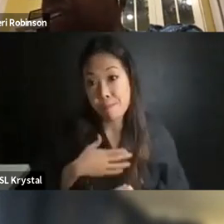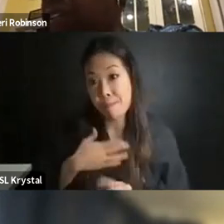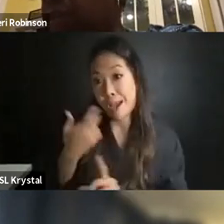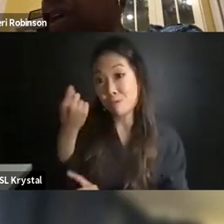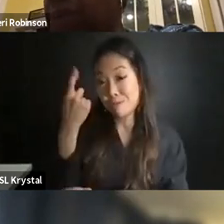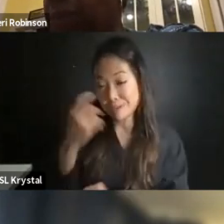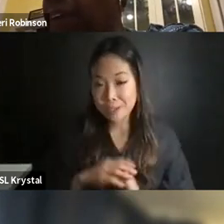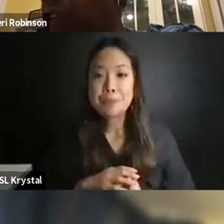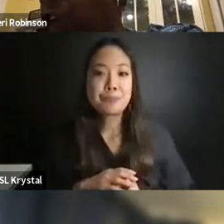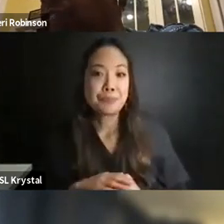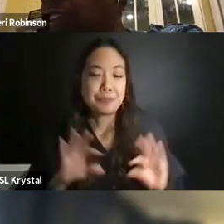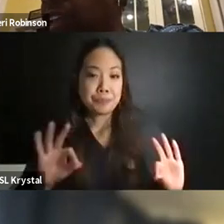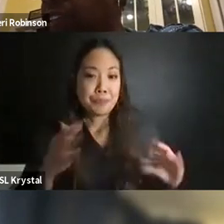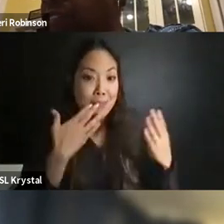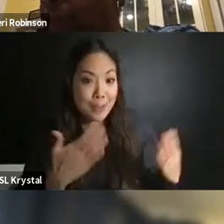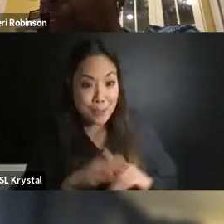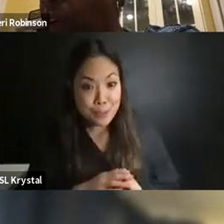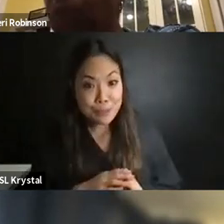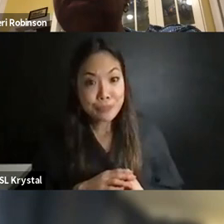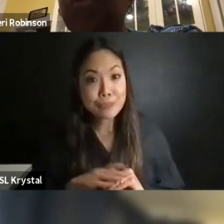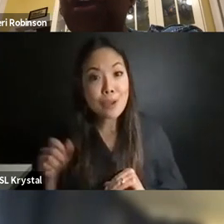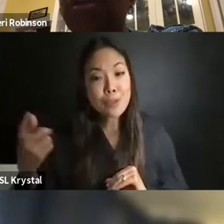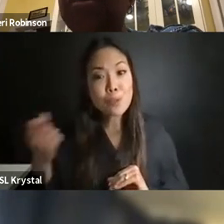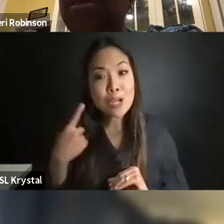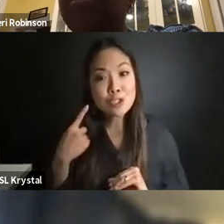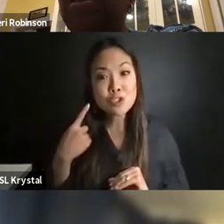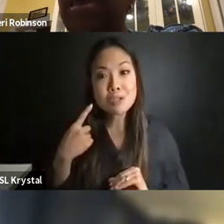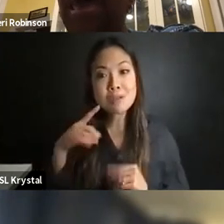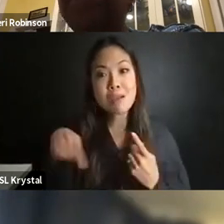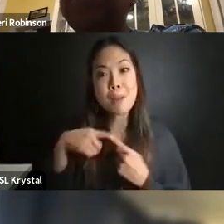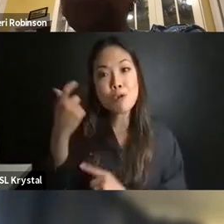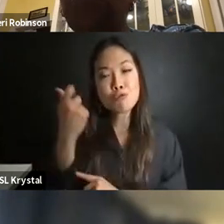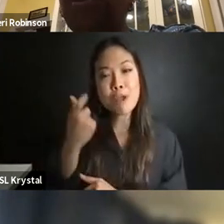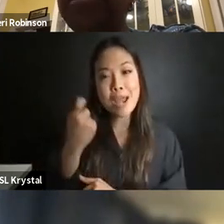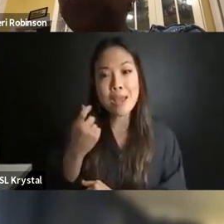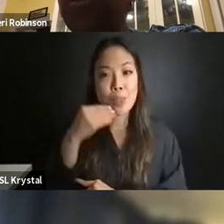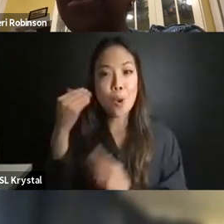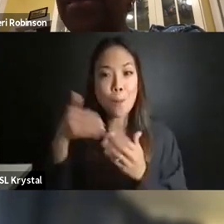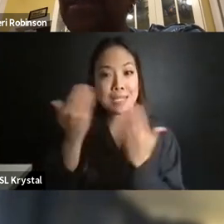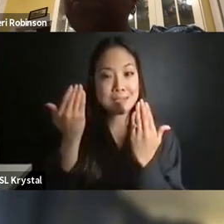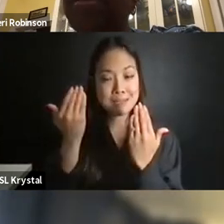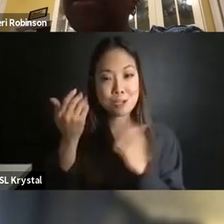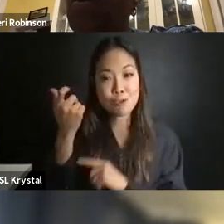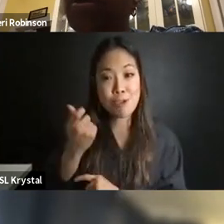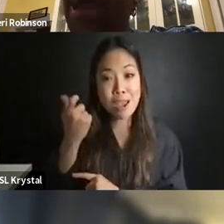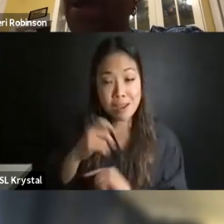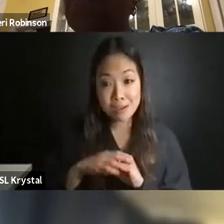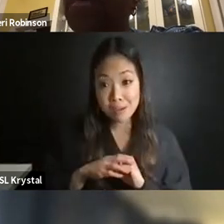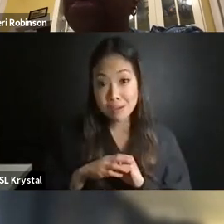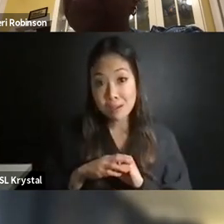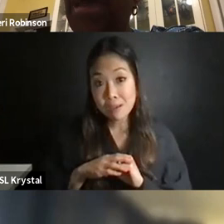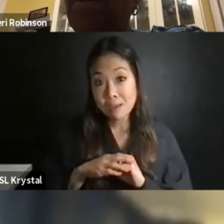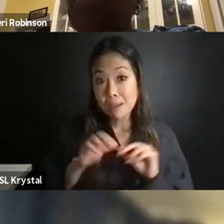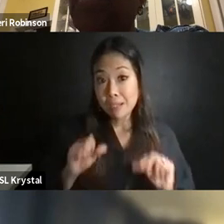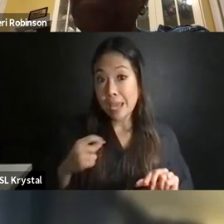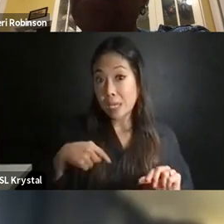all right thank you my other question is about the homeless grant and at some point can we get an update on how